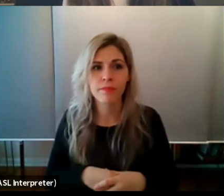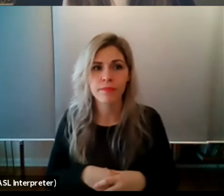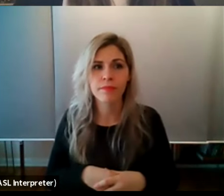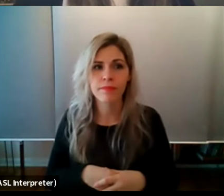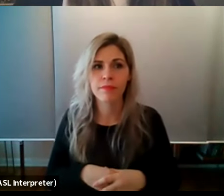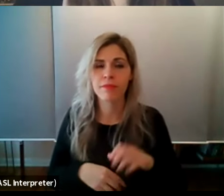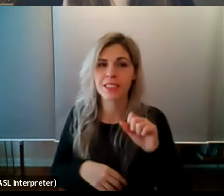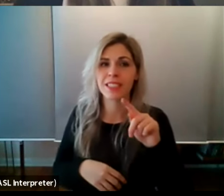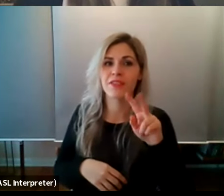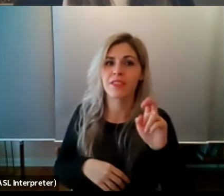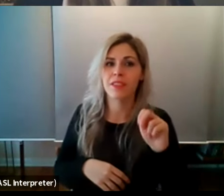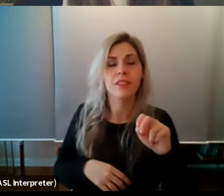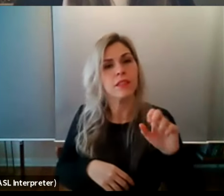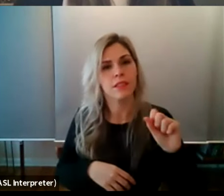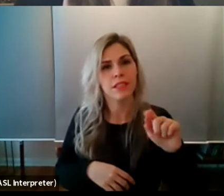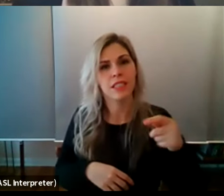Thank you.